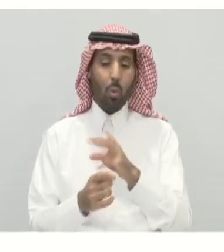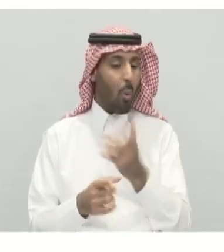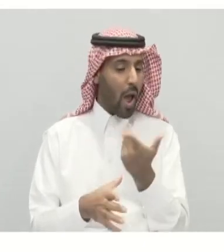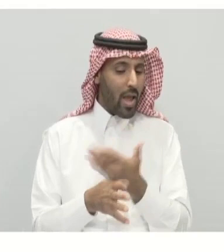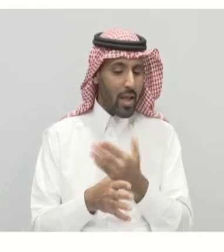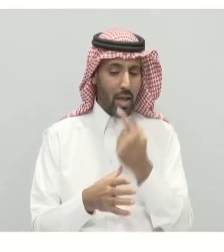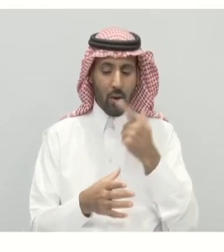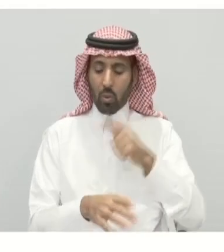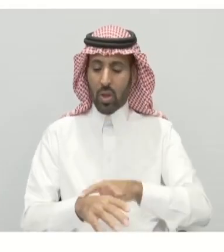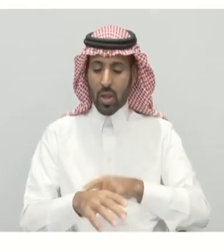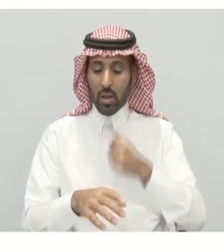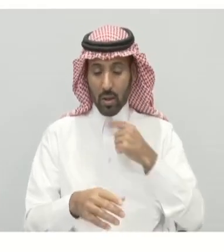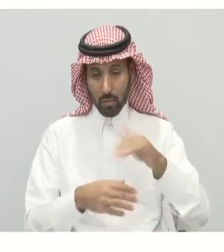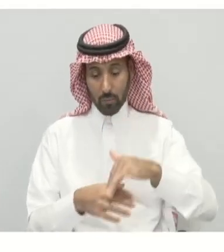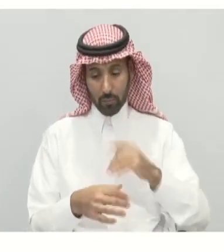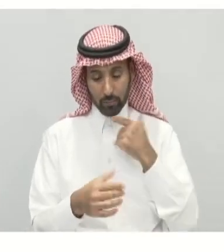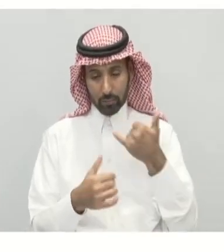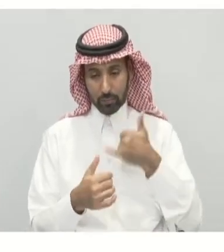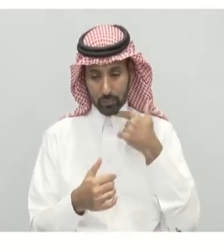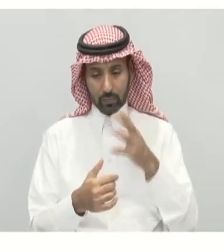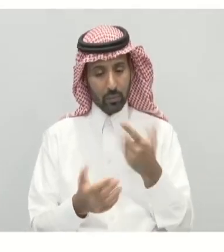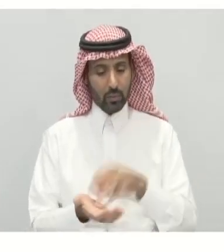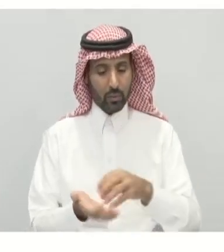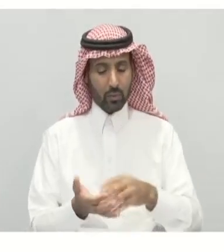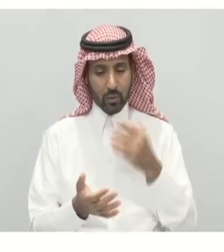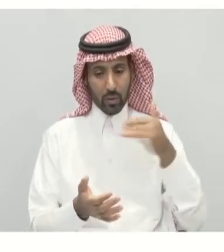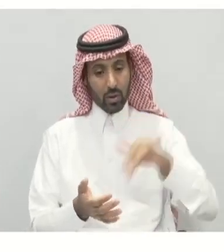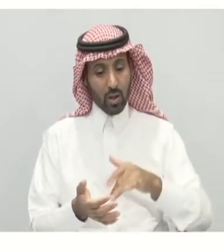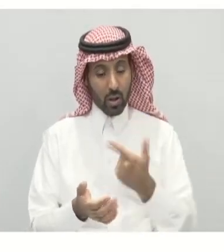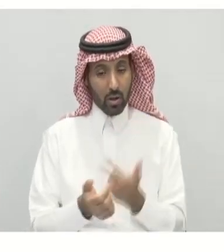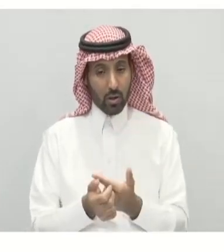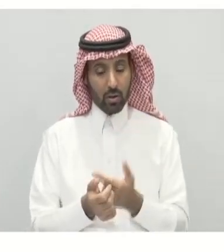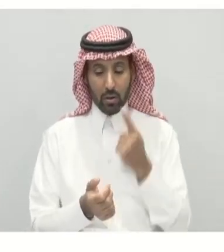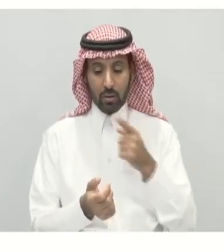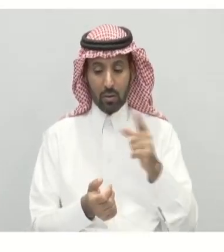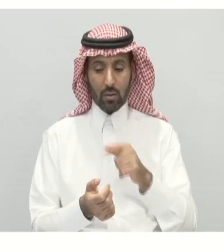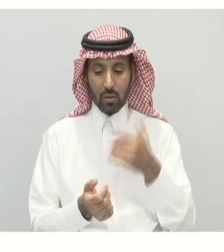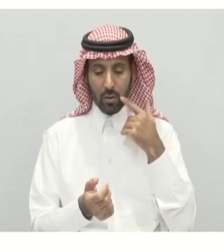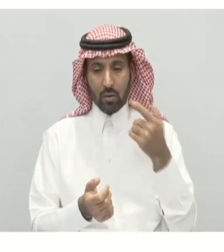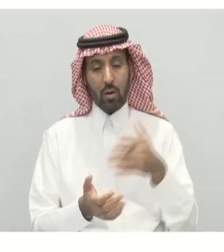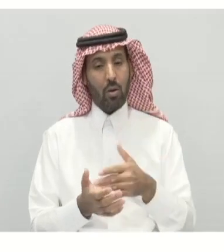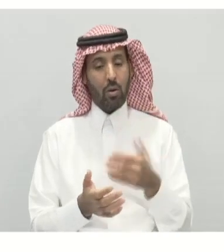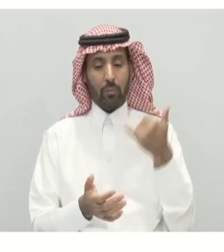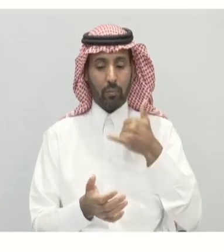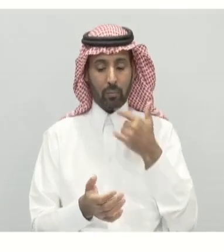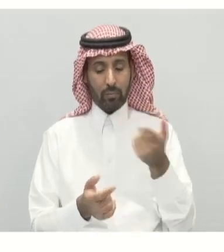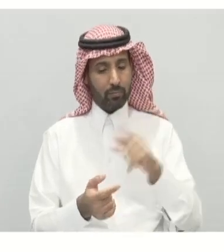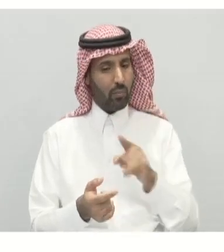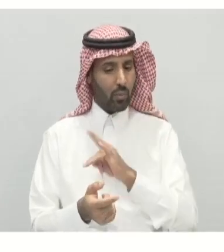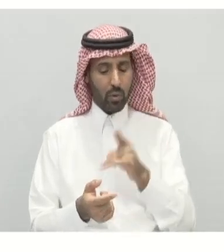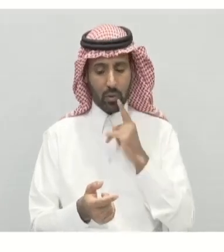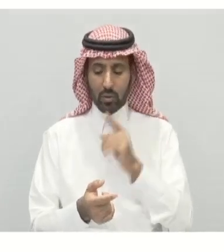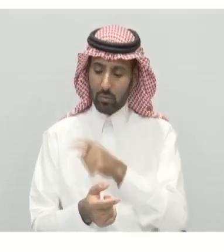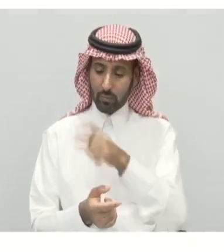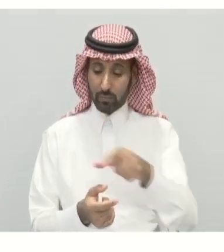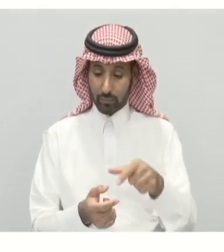what time I will be available and where I will be so they can come over or call again. Why don't they call